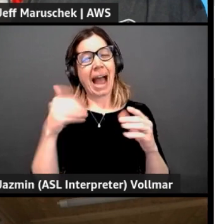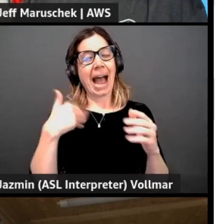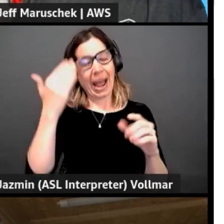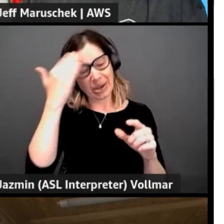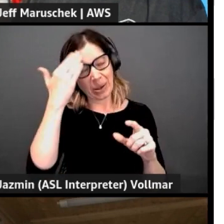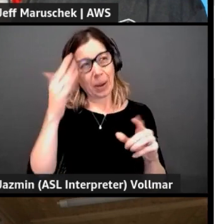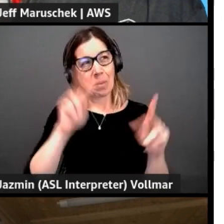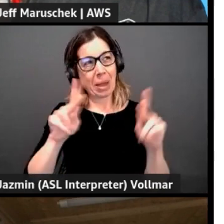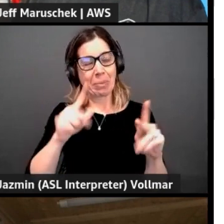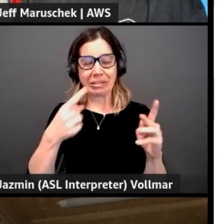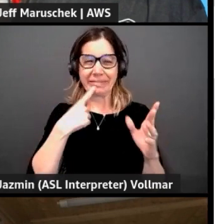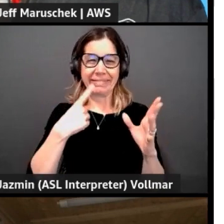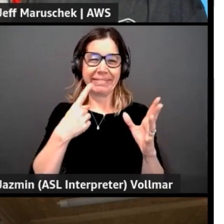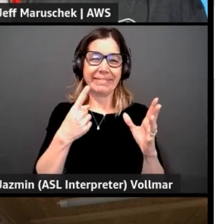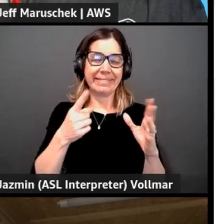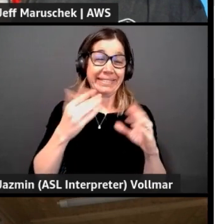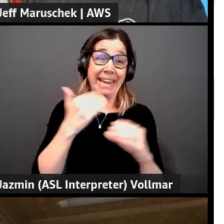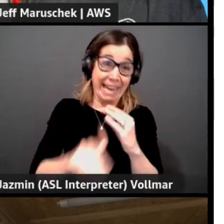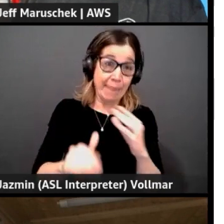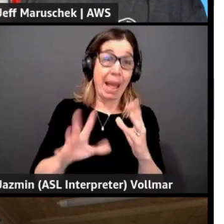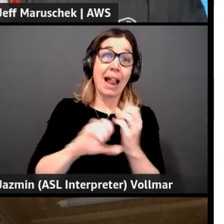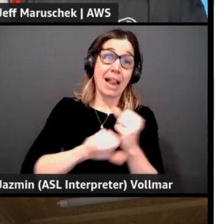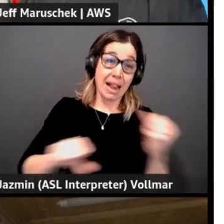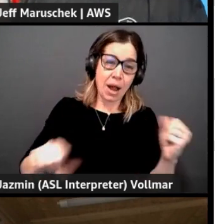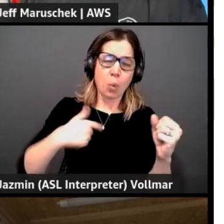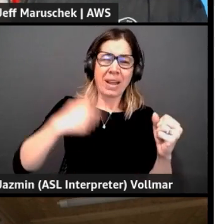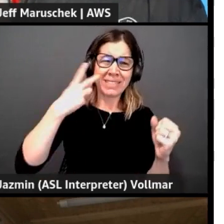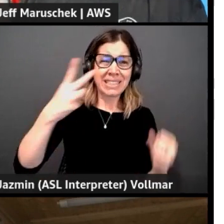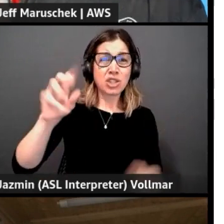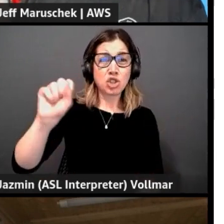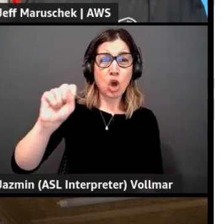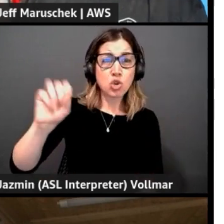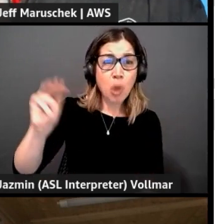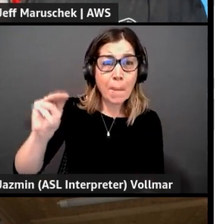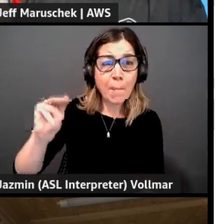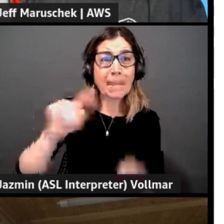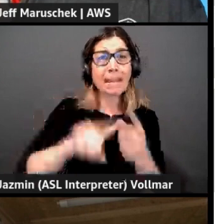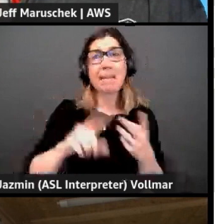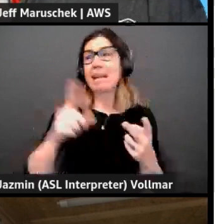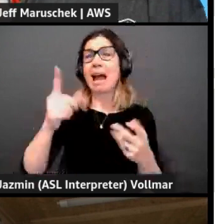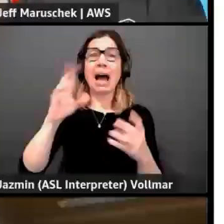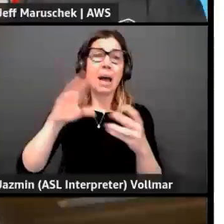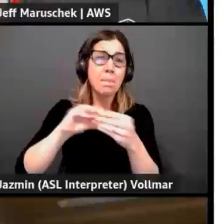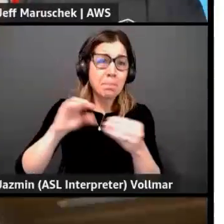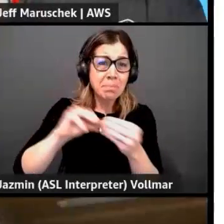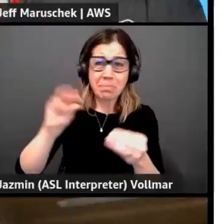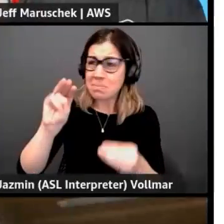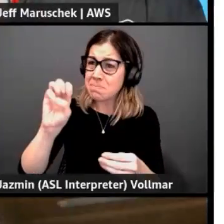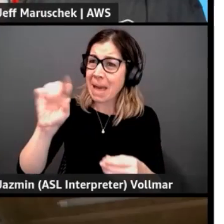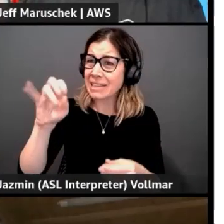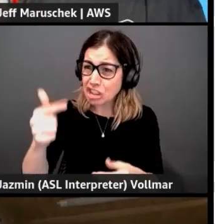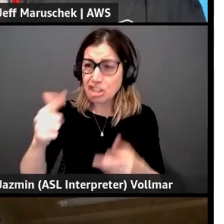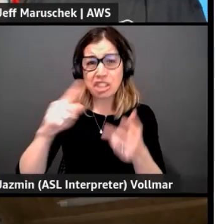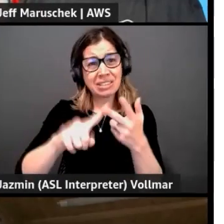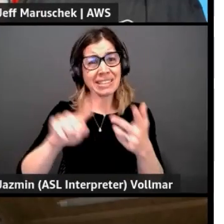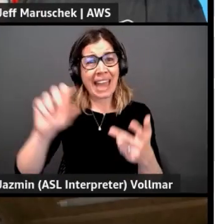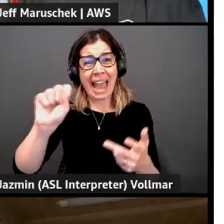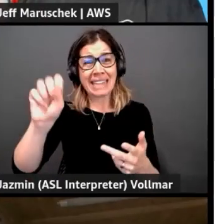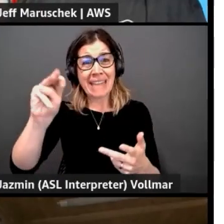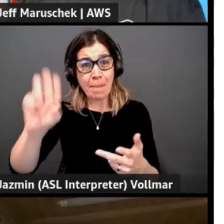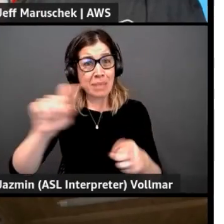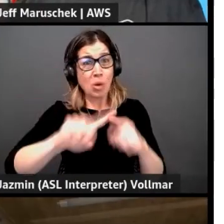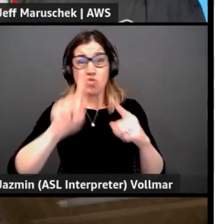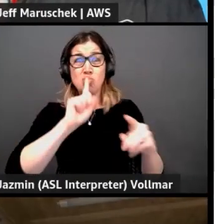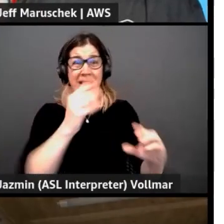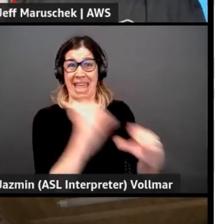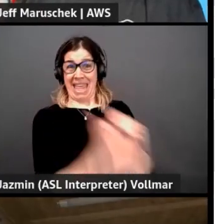seen social, we've seen messaging, we've seen SMS, but really email is just growing and growing, and our customers are growing and growing.